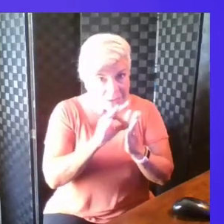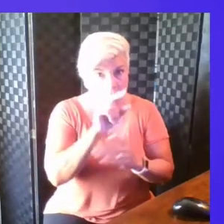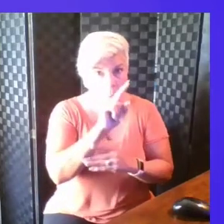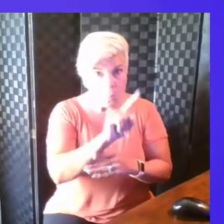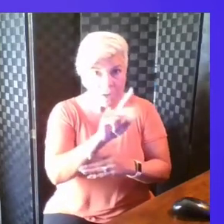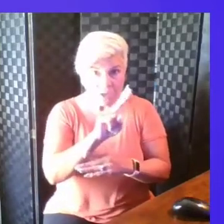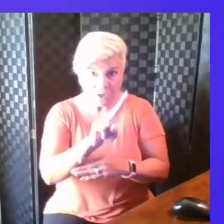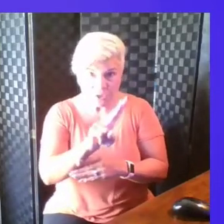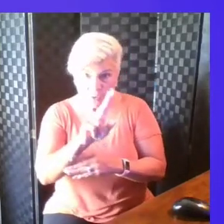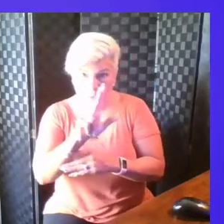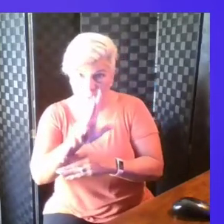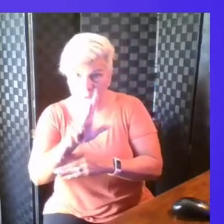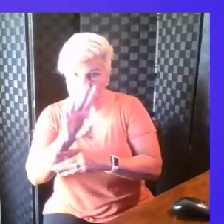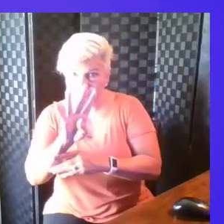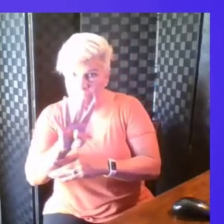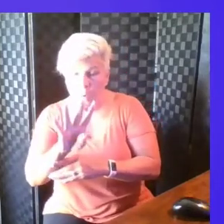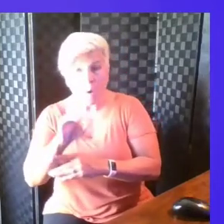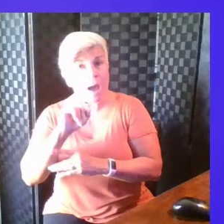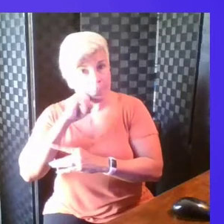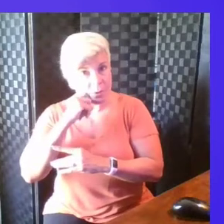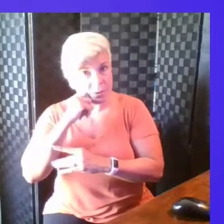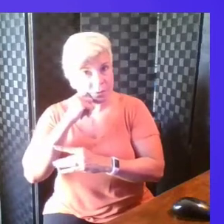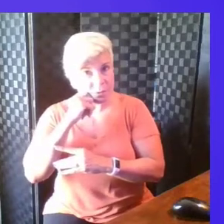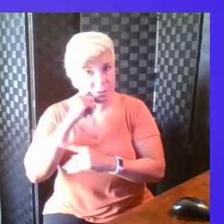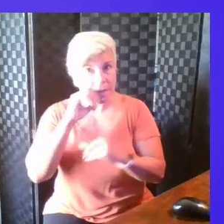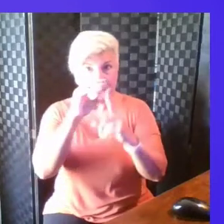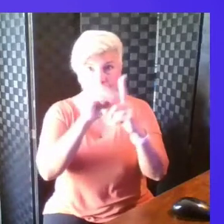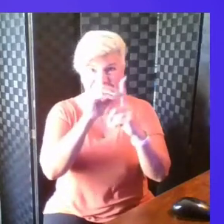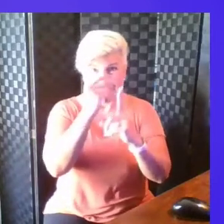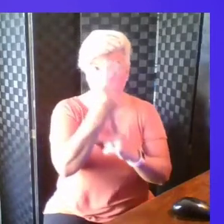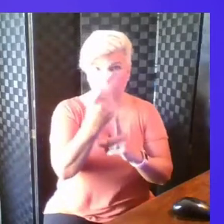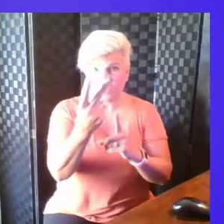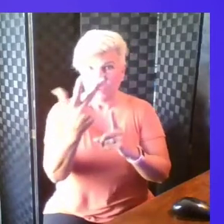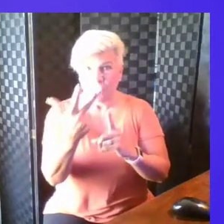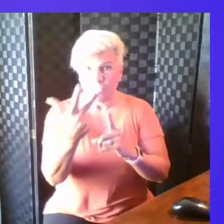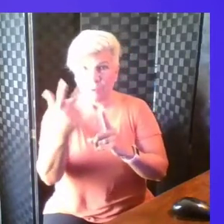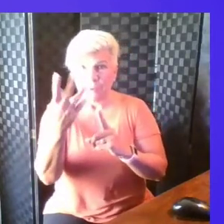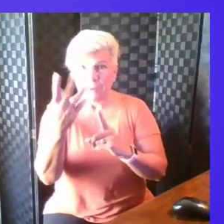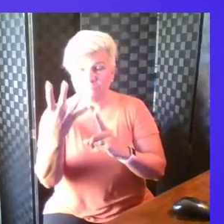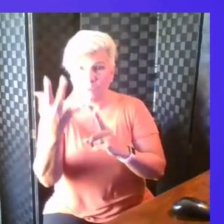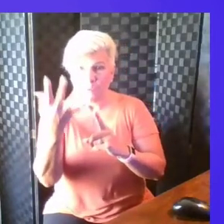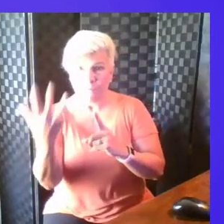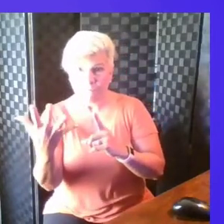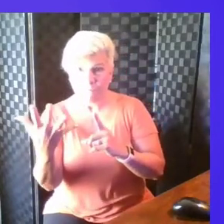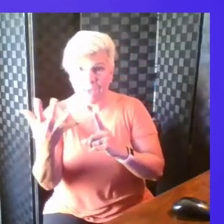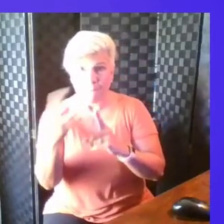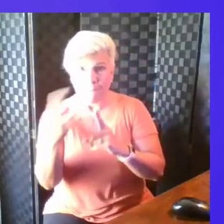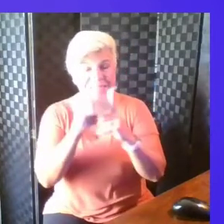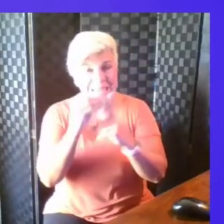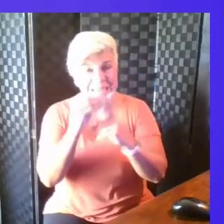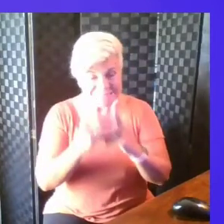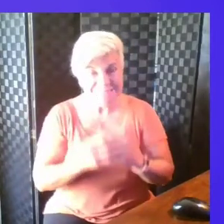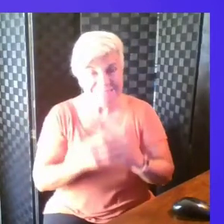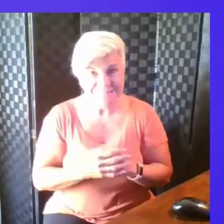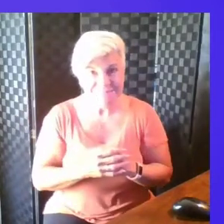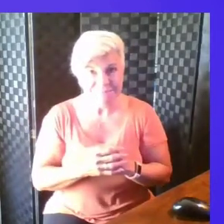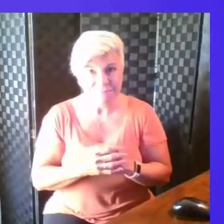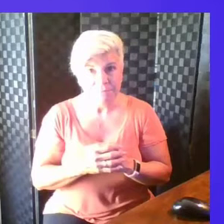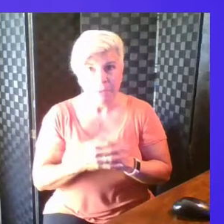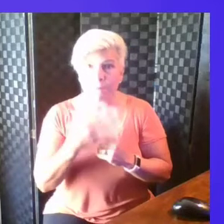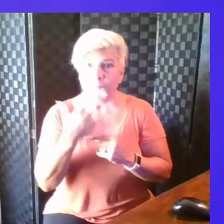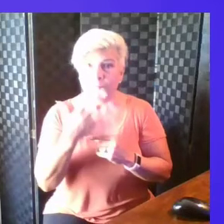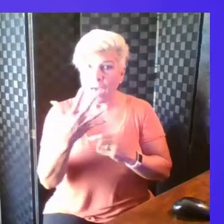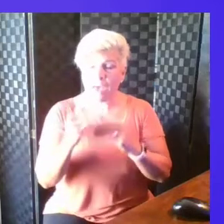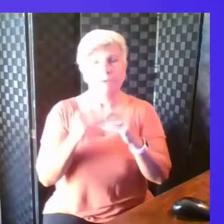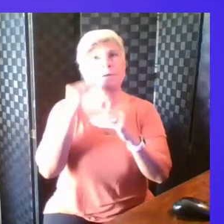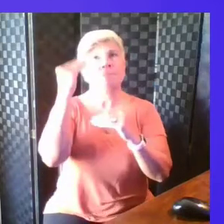1, 2, 3, 4 apples, and we have 1, 2, 3, 4, 5 bananas. And 5